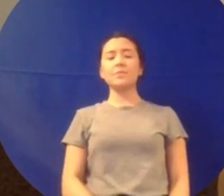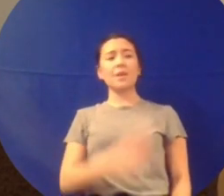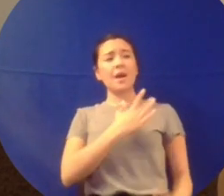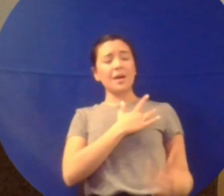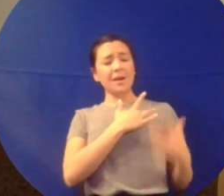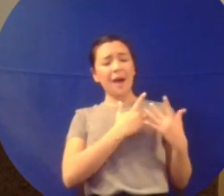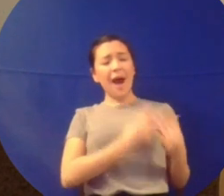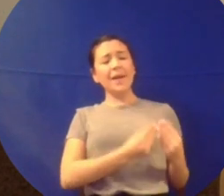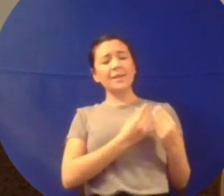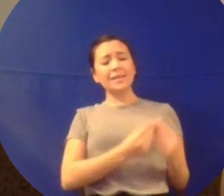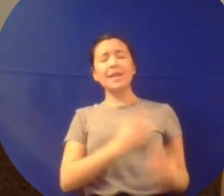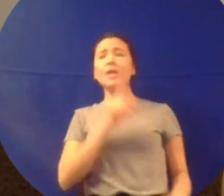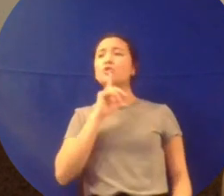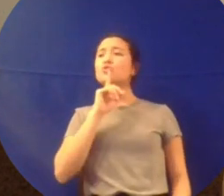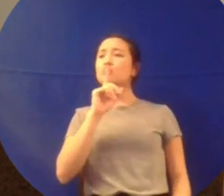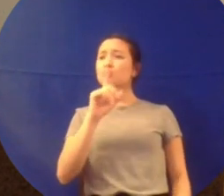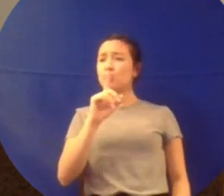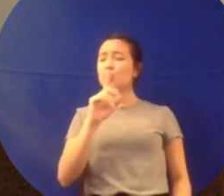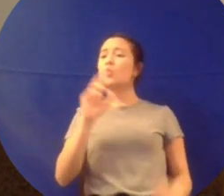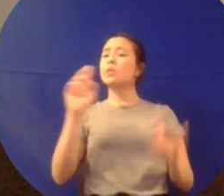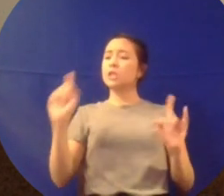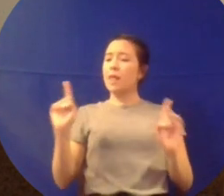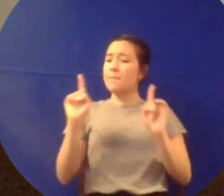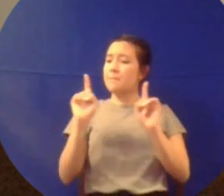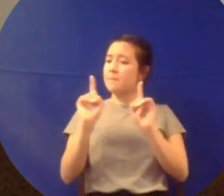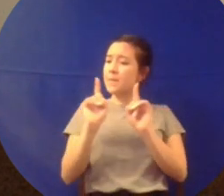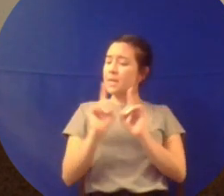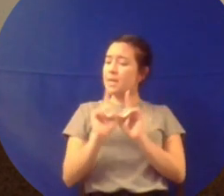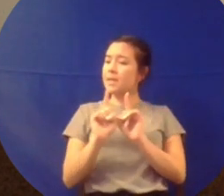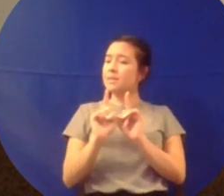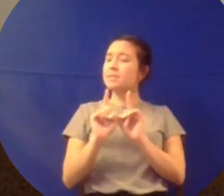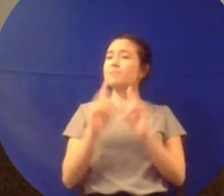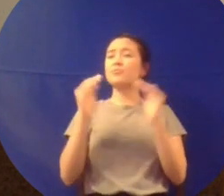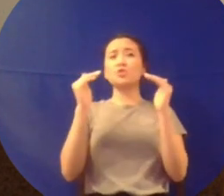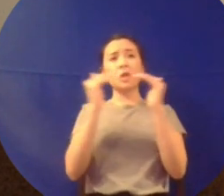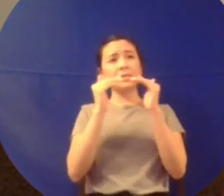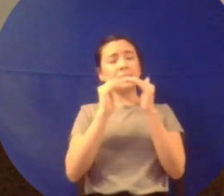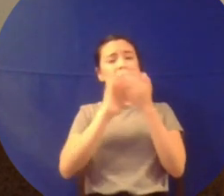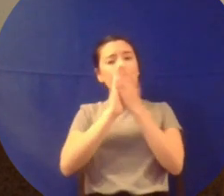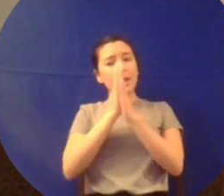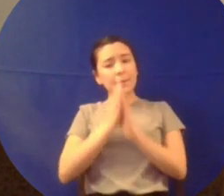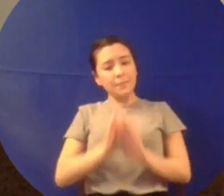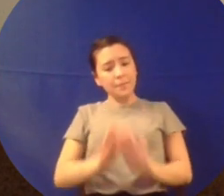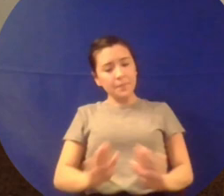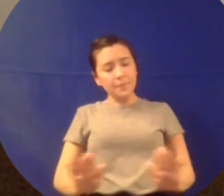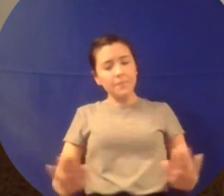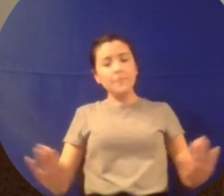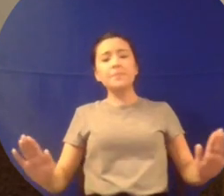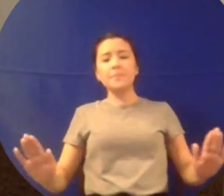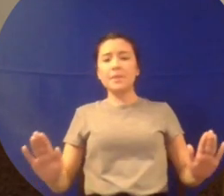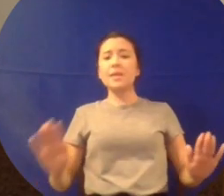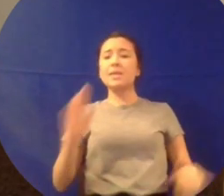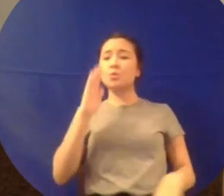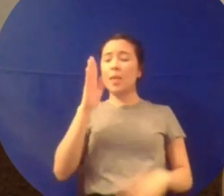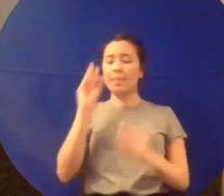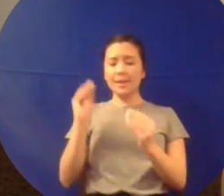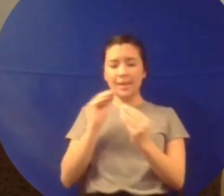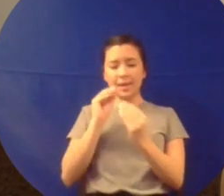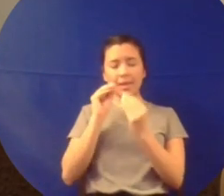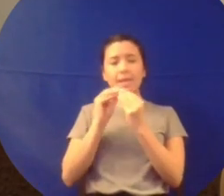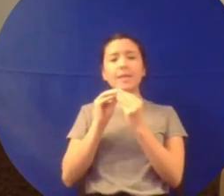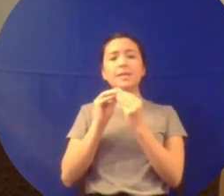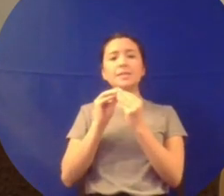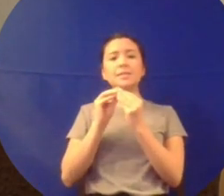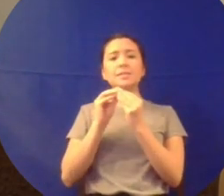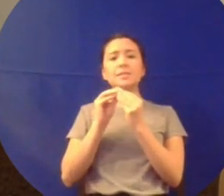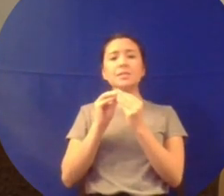Kindness and truth shall meet, justice and peace shall kiss. Truth